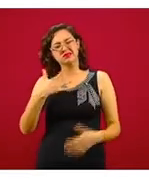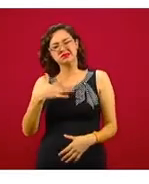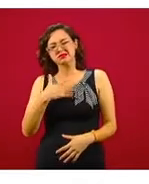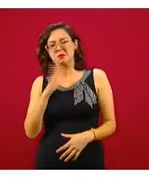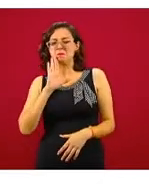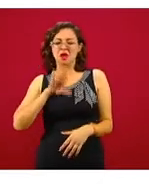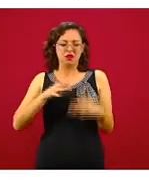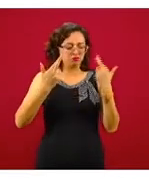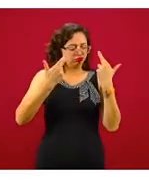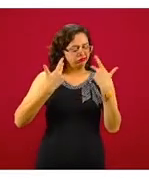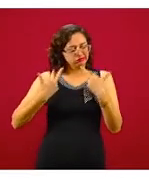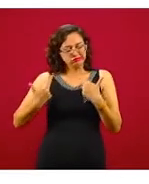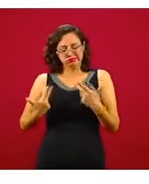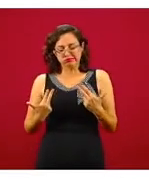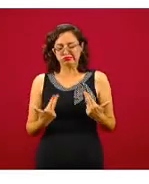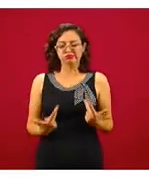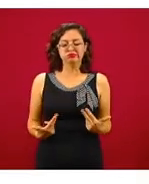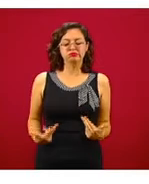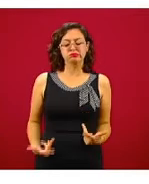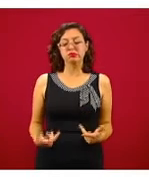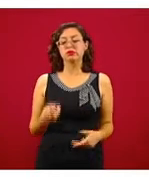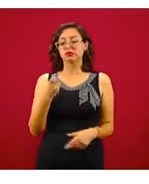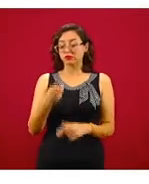Here we have the